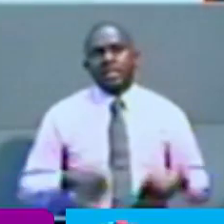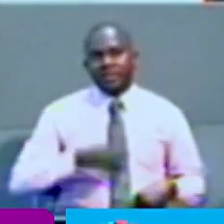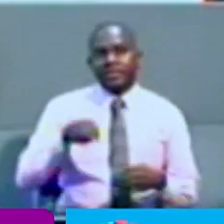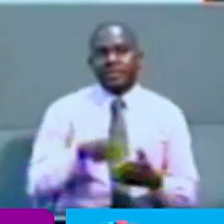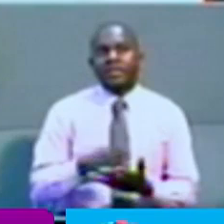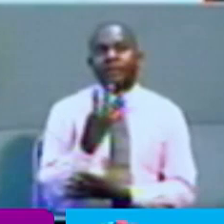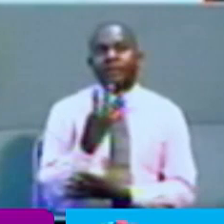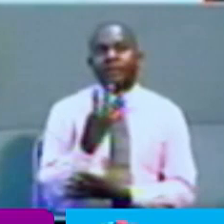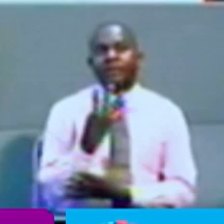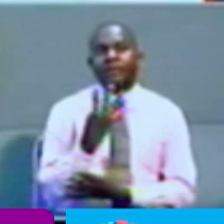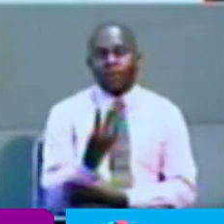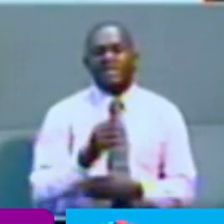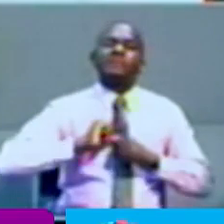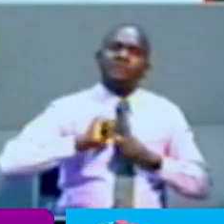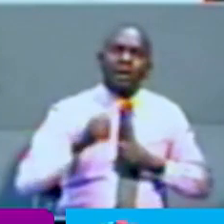far.